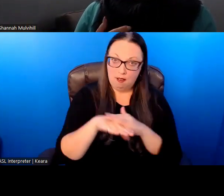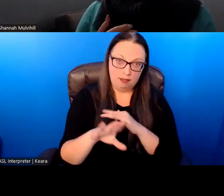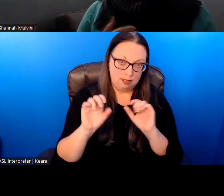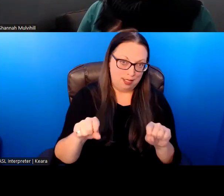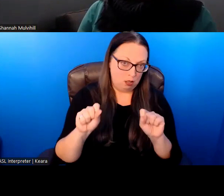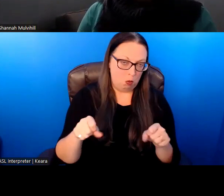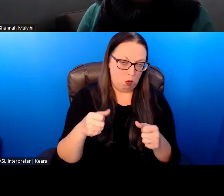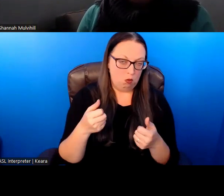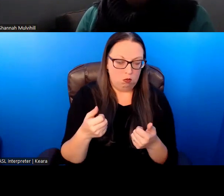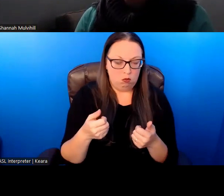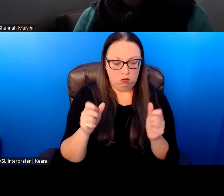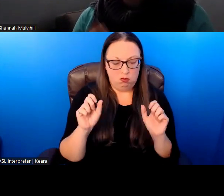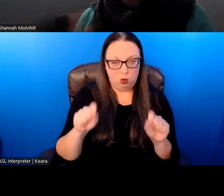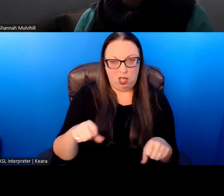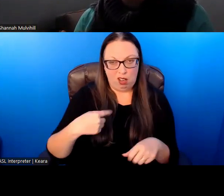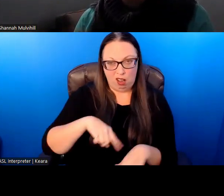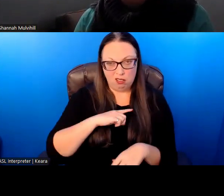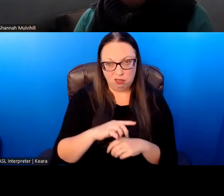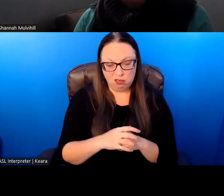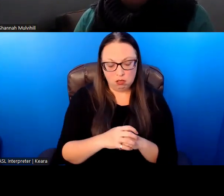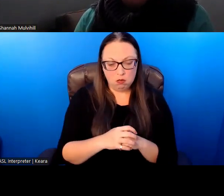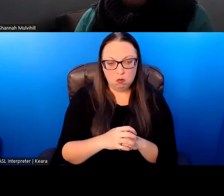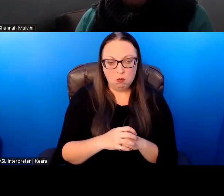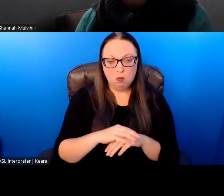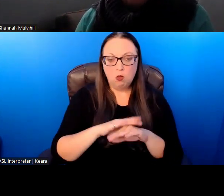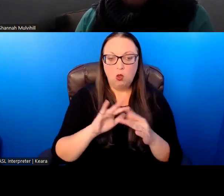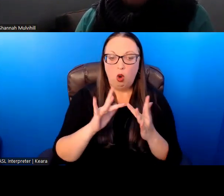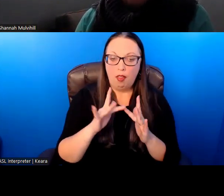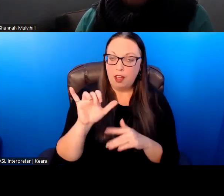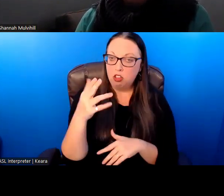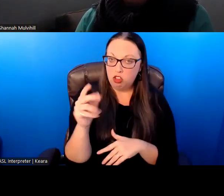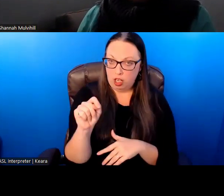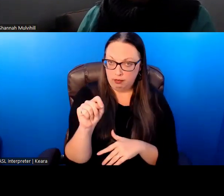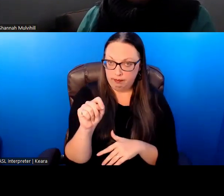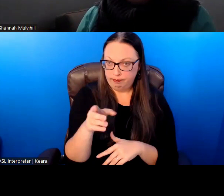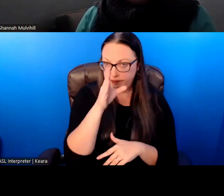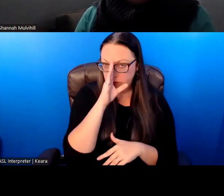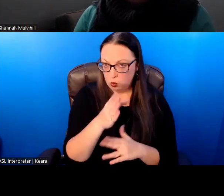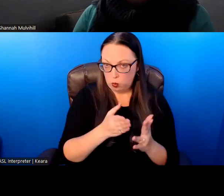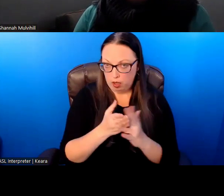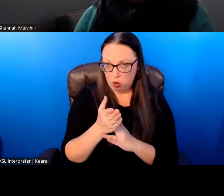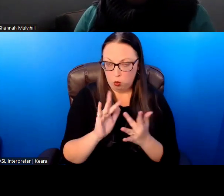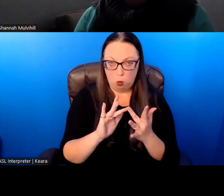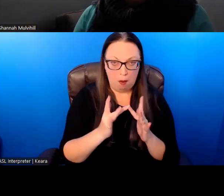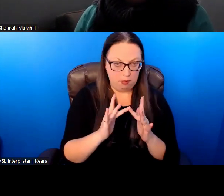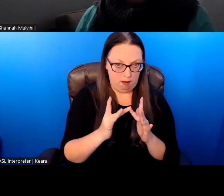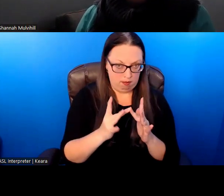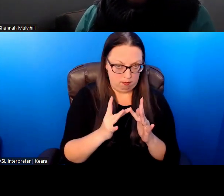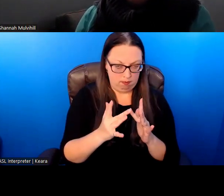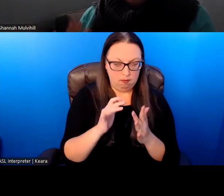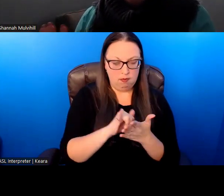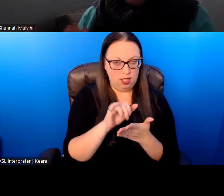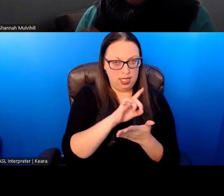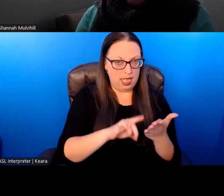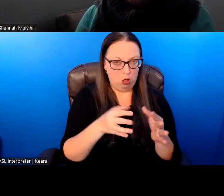as possible. So the online chat is accessed directly through our website, which has been designed to be